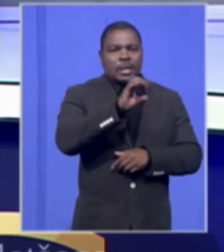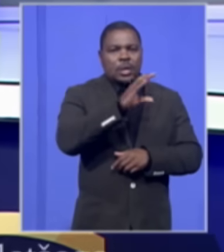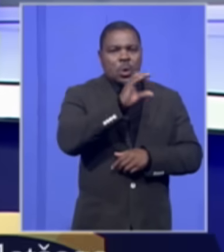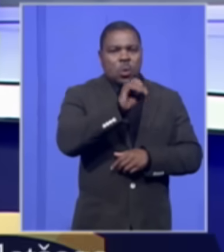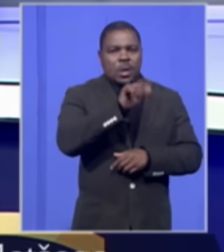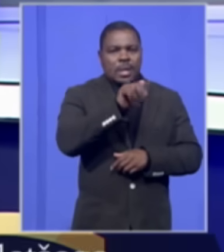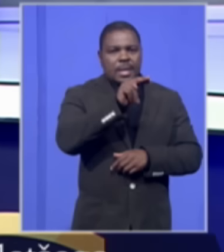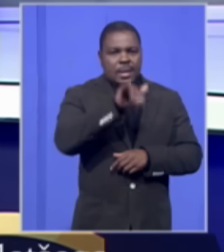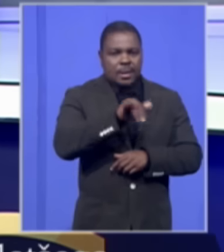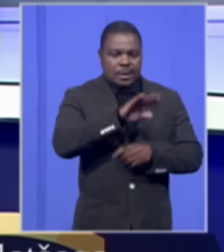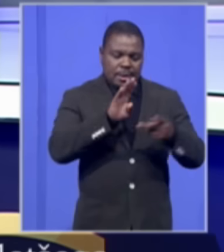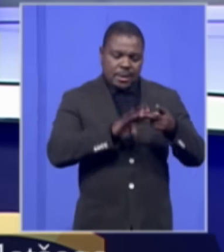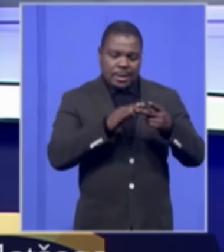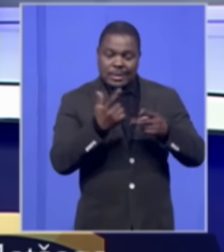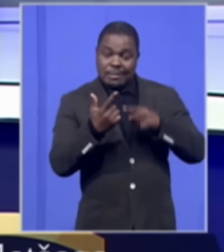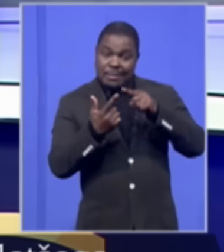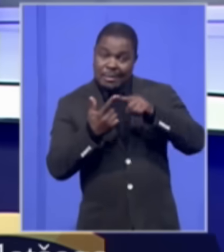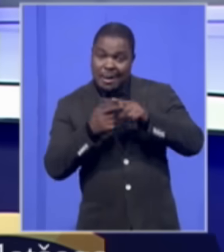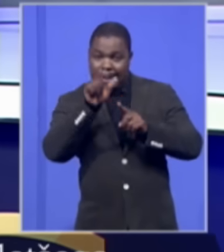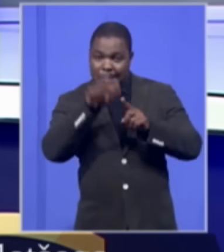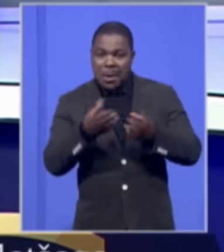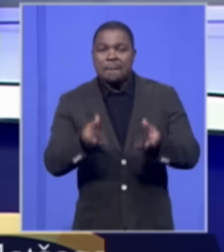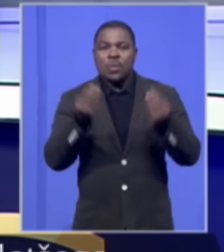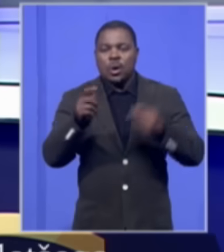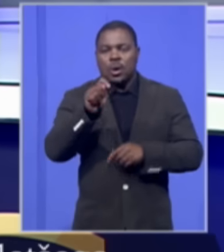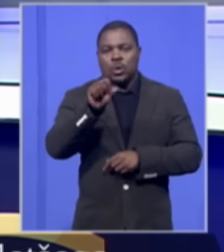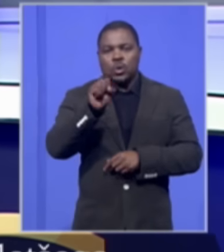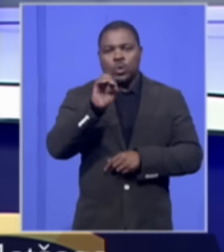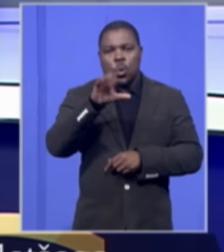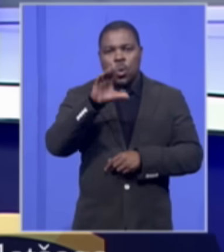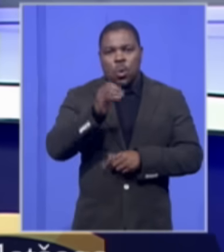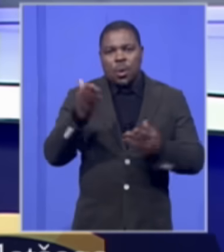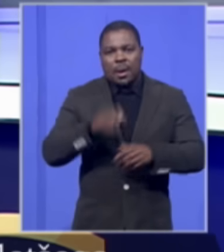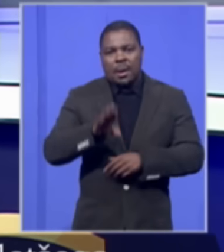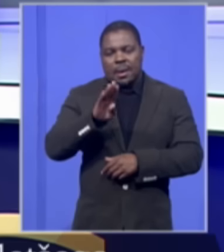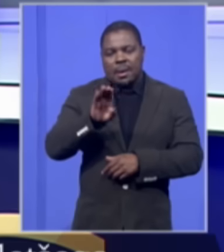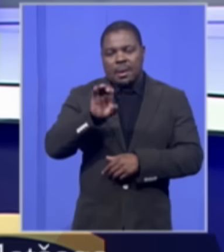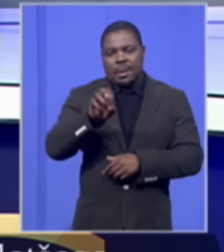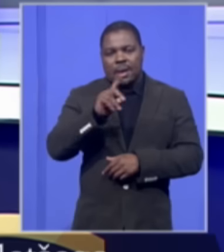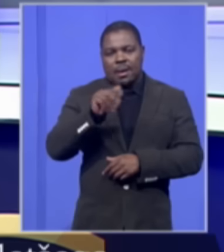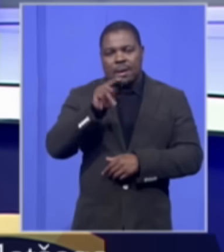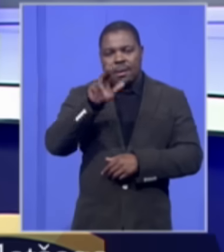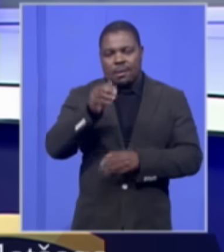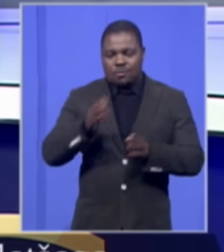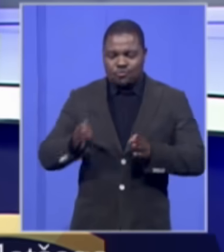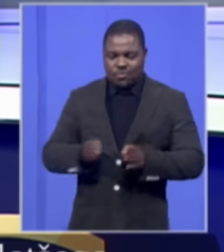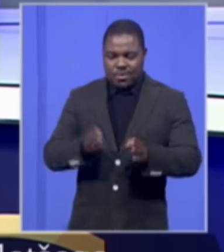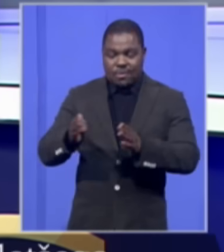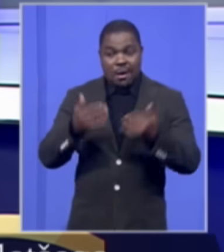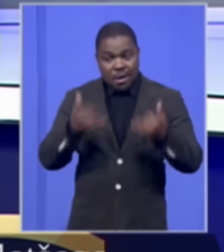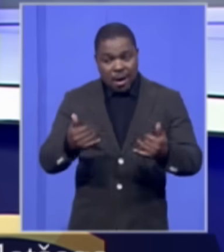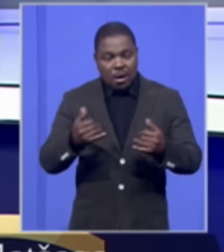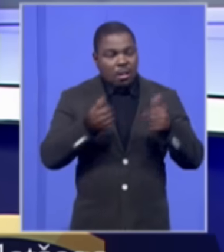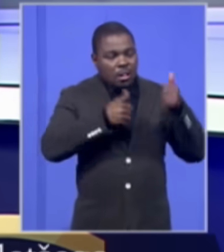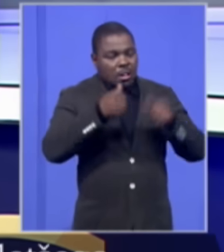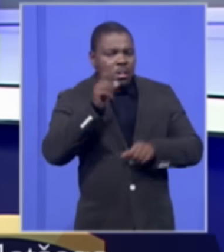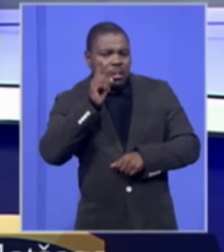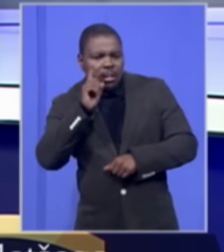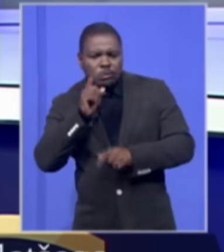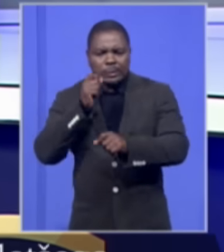Mthatha mola setopo sa bošupa se hweditšwe ka tsolo kgauswi le noka ya Betlana. Go sa le bjalo bahlankedi ba tsomana le taxi ya bana ba sekolo yeo